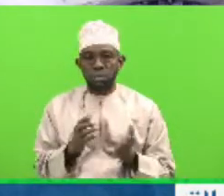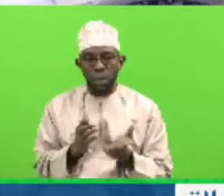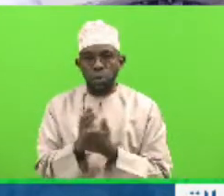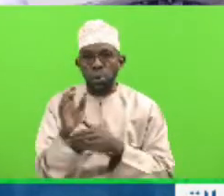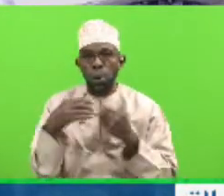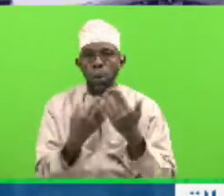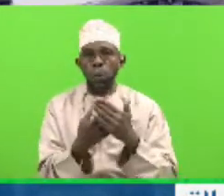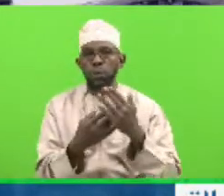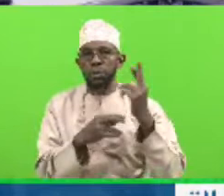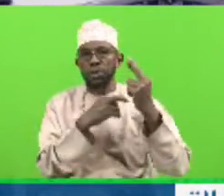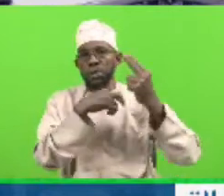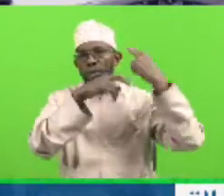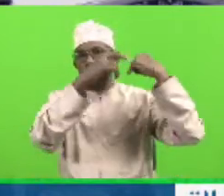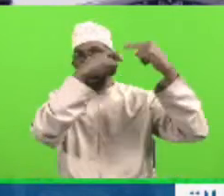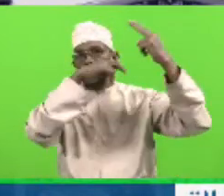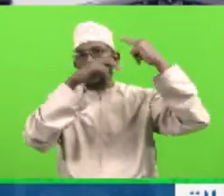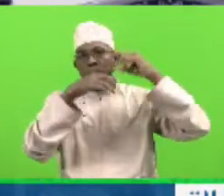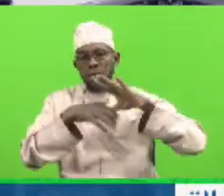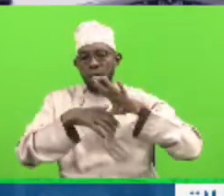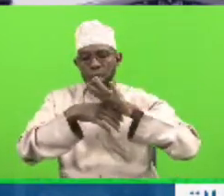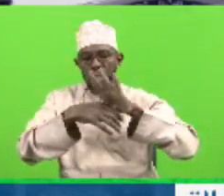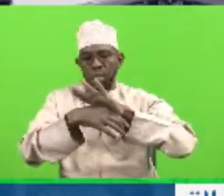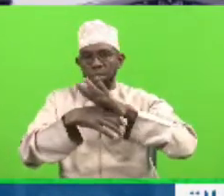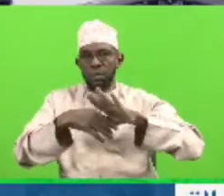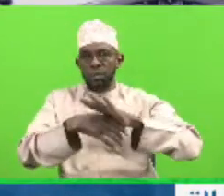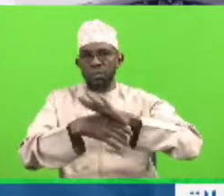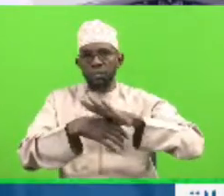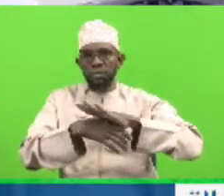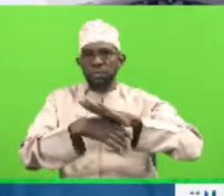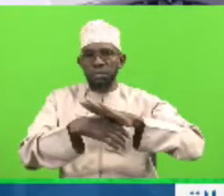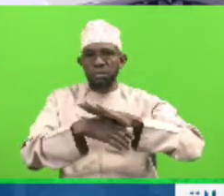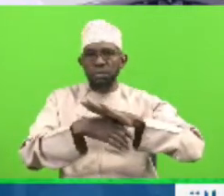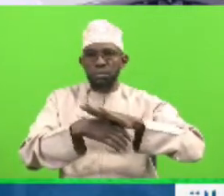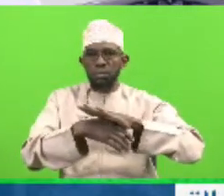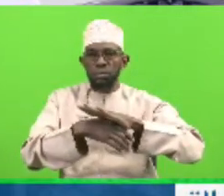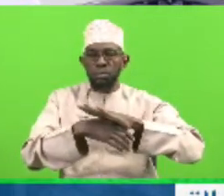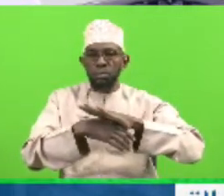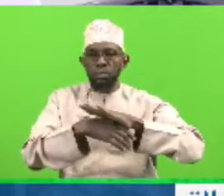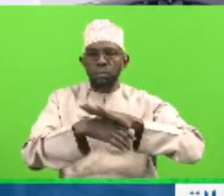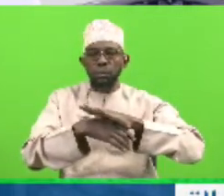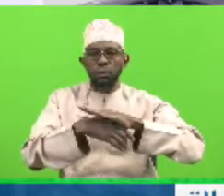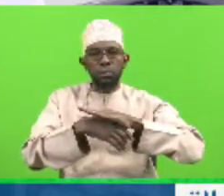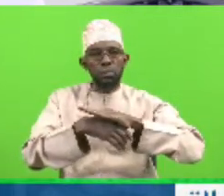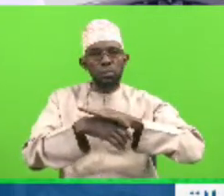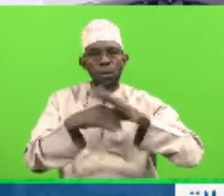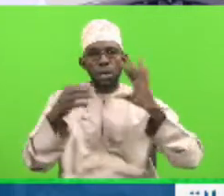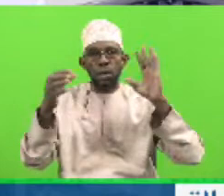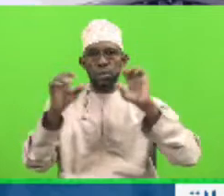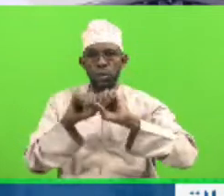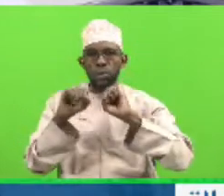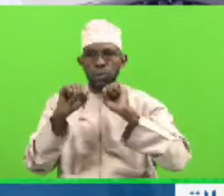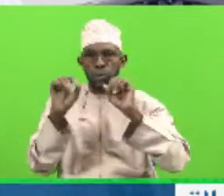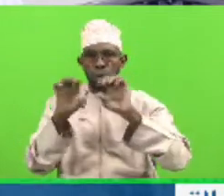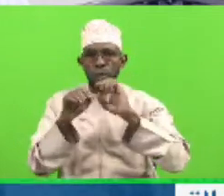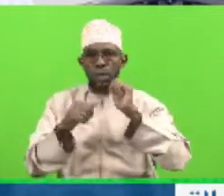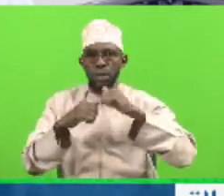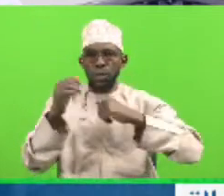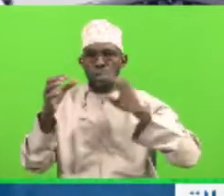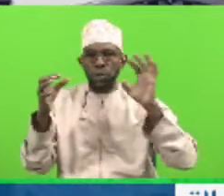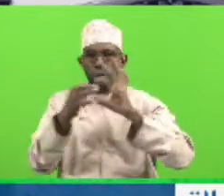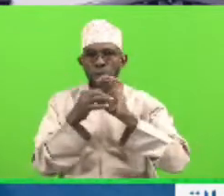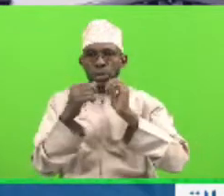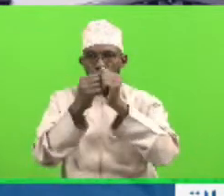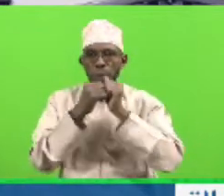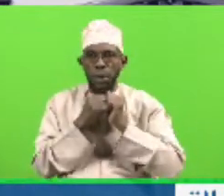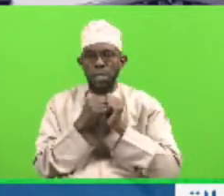Throughout history, homosexuality was simply associated with actions and not